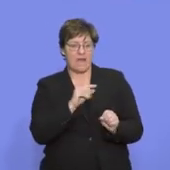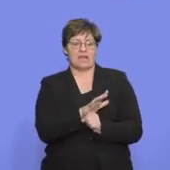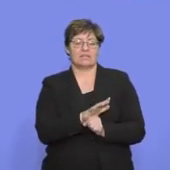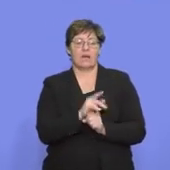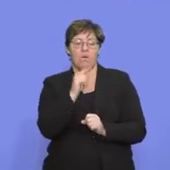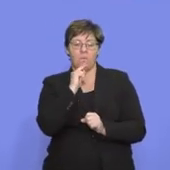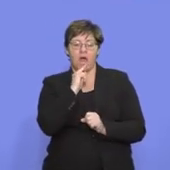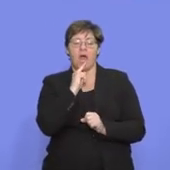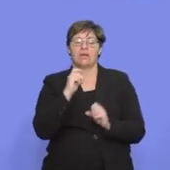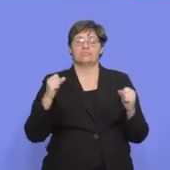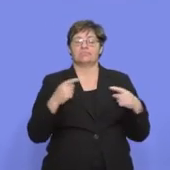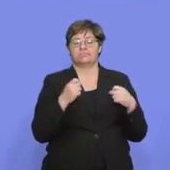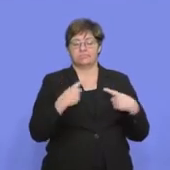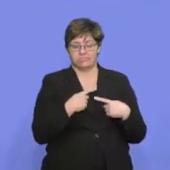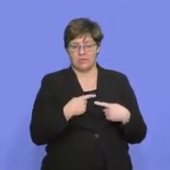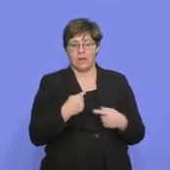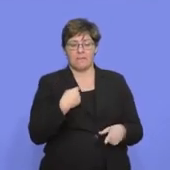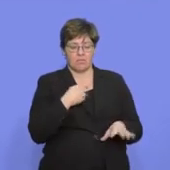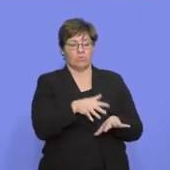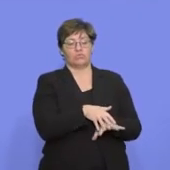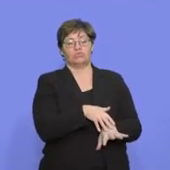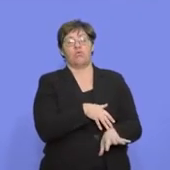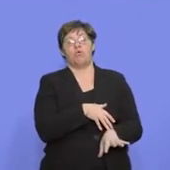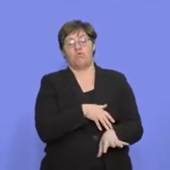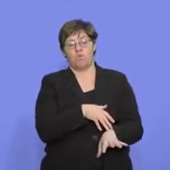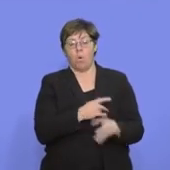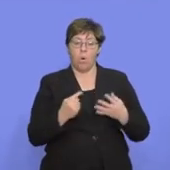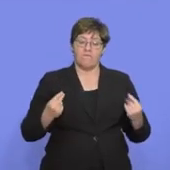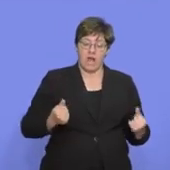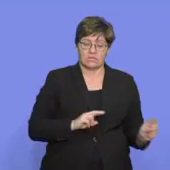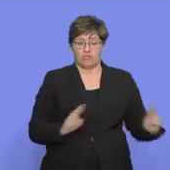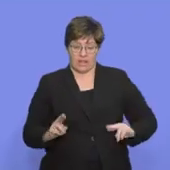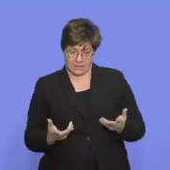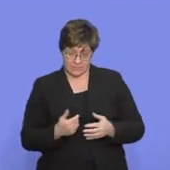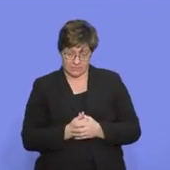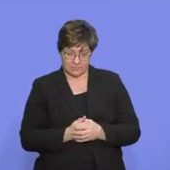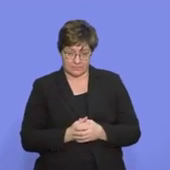your neurotransmitters, which will make you slower or maybe faster.